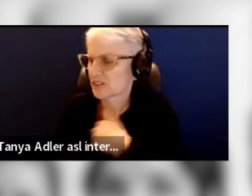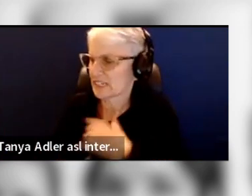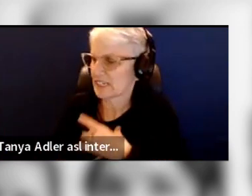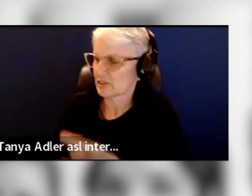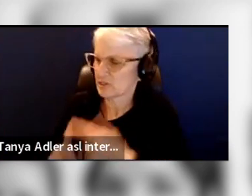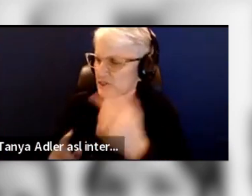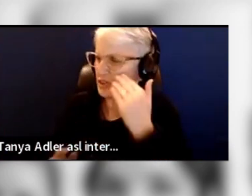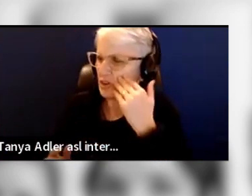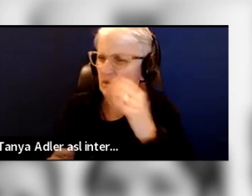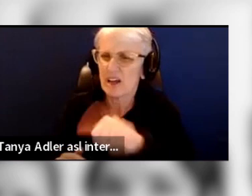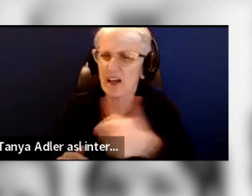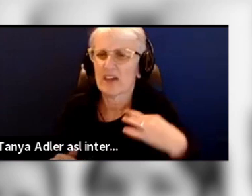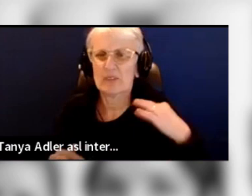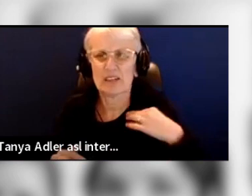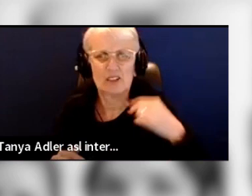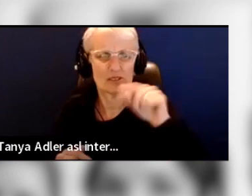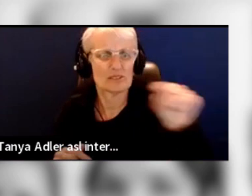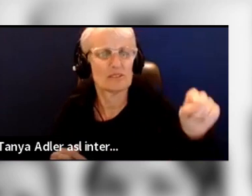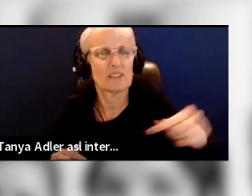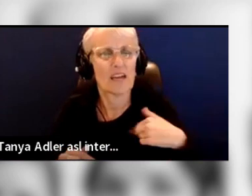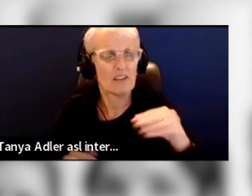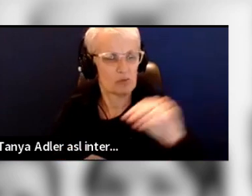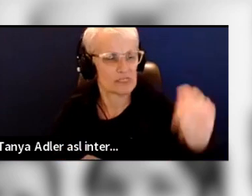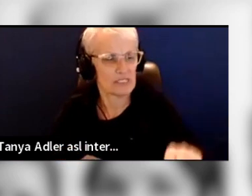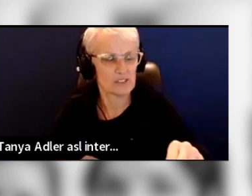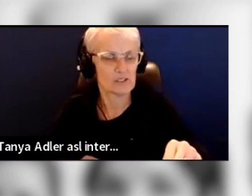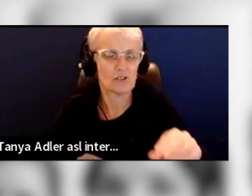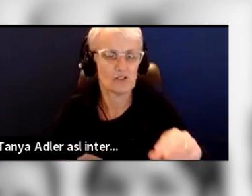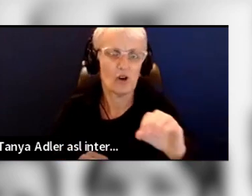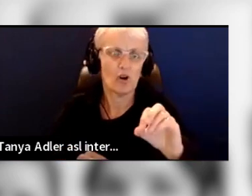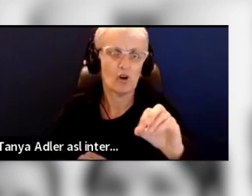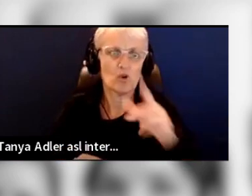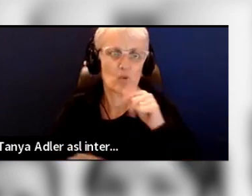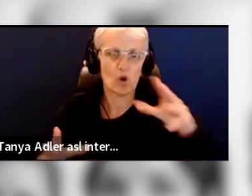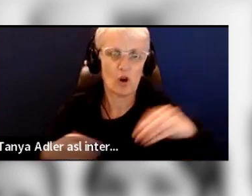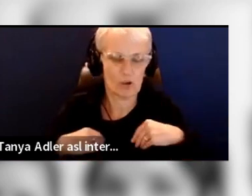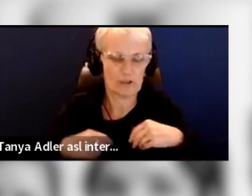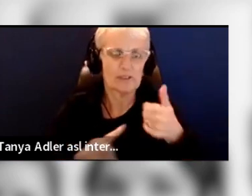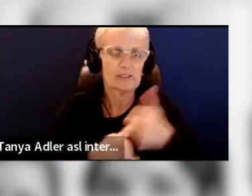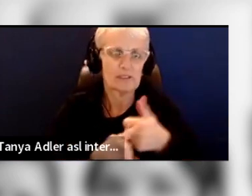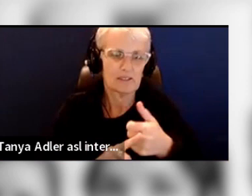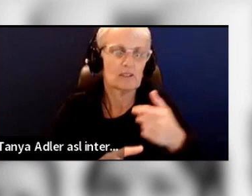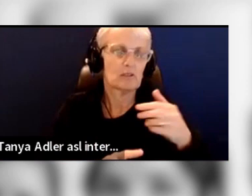been familiar with other applications that there is a percentage ownership that those self-identifying groups